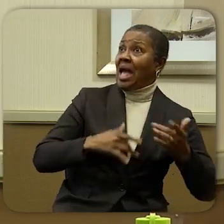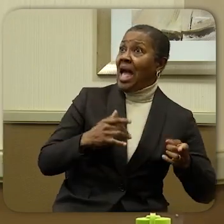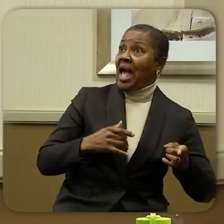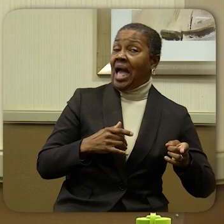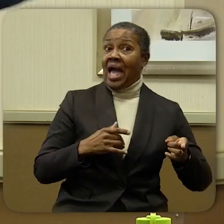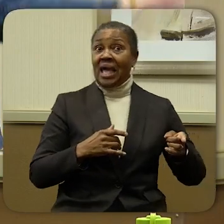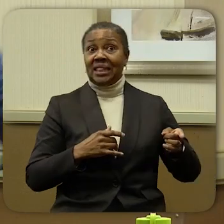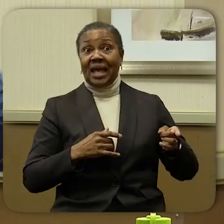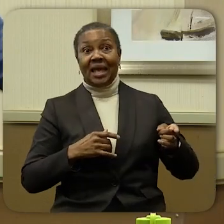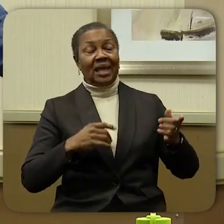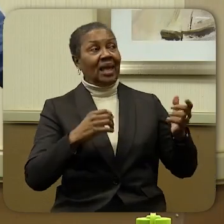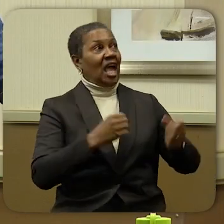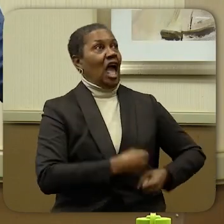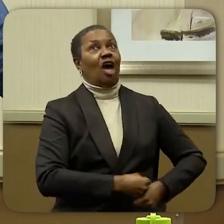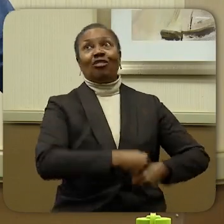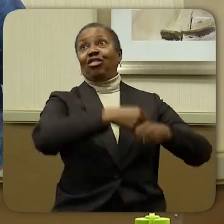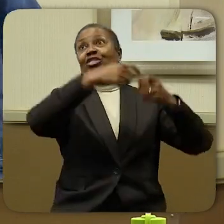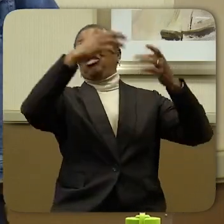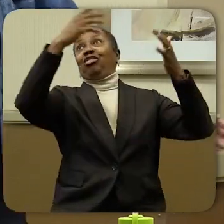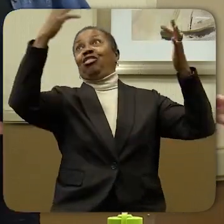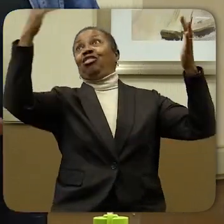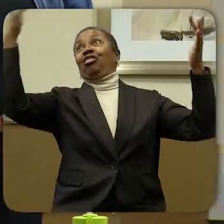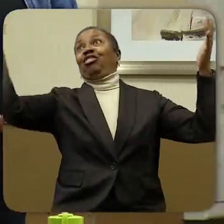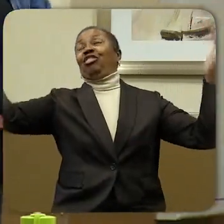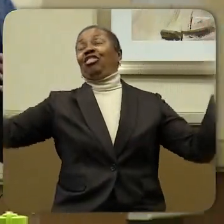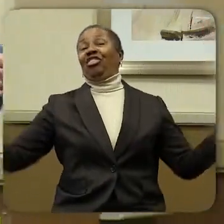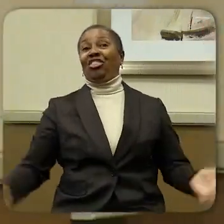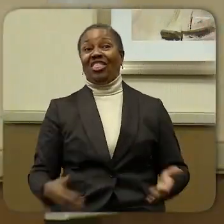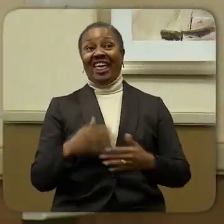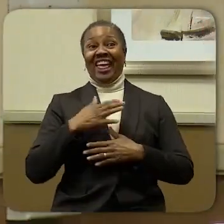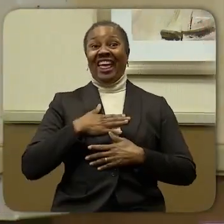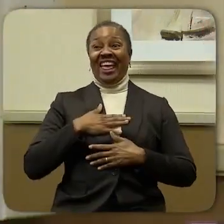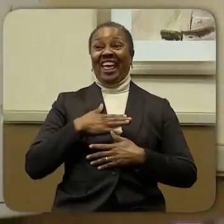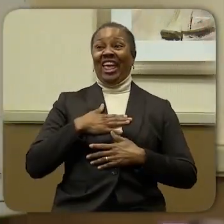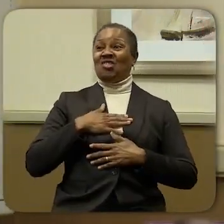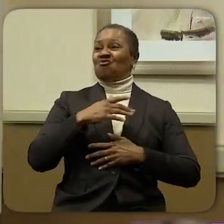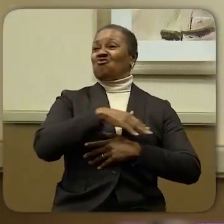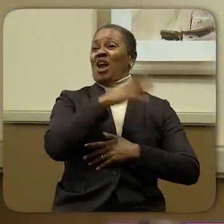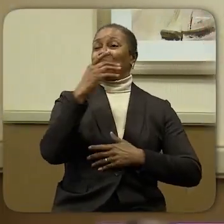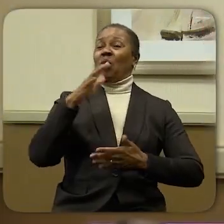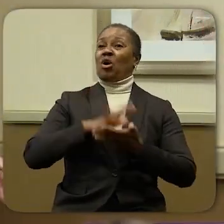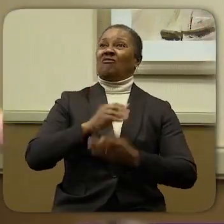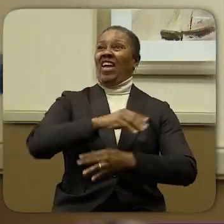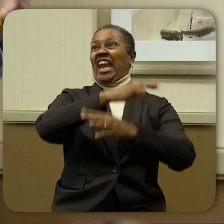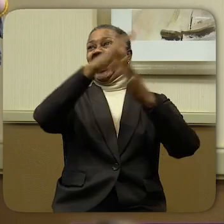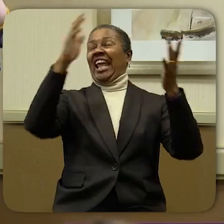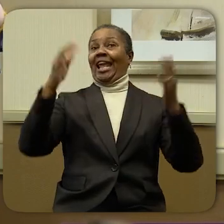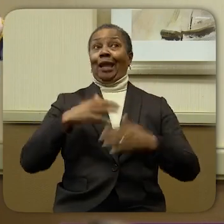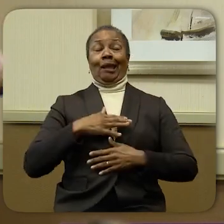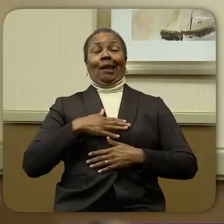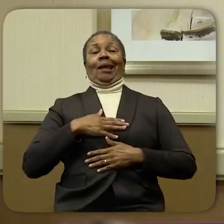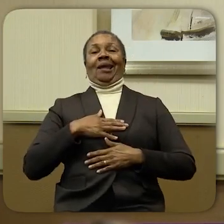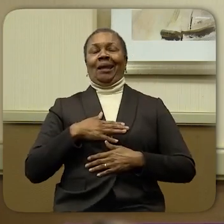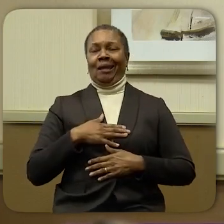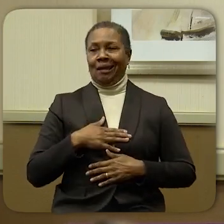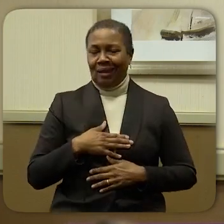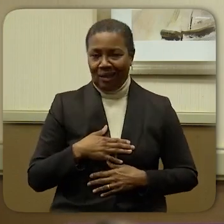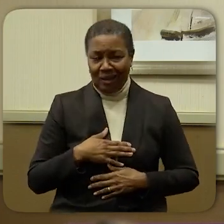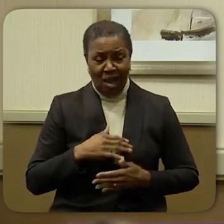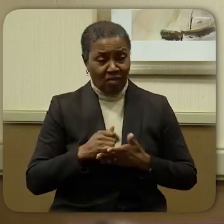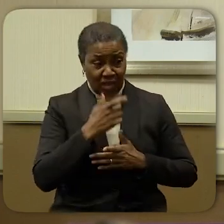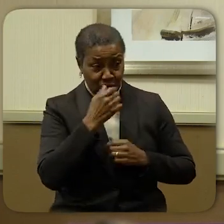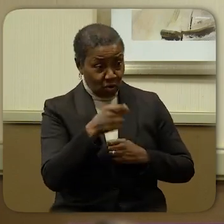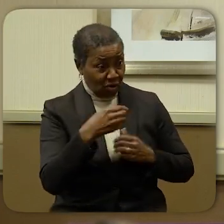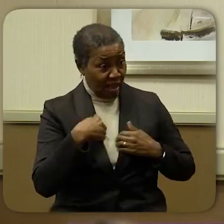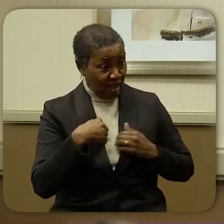and they throw rainbow confetti in front of you or something, right? But I wouldn't say, oh, that's